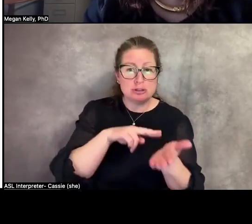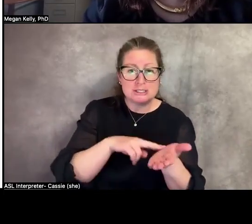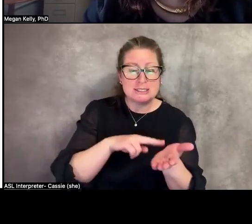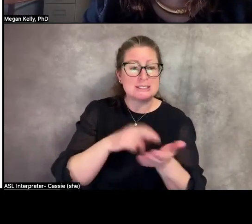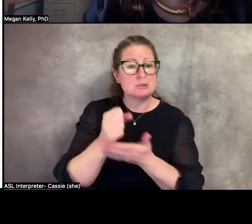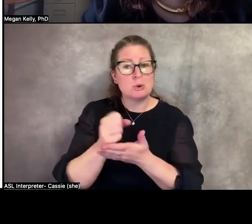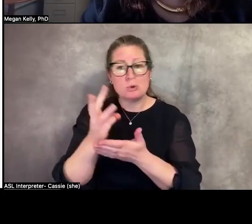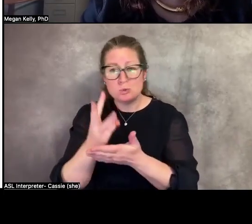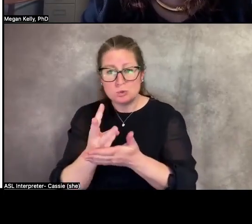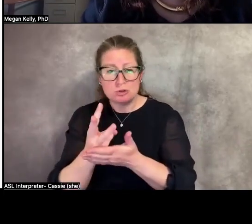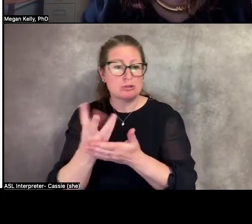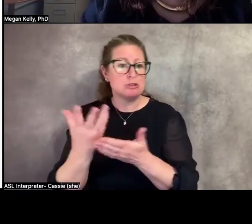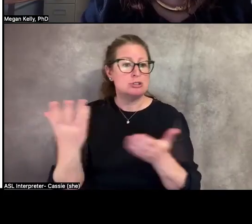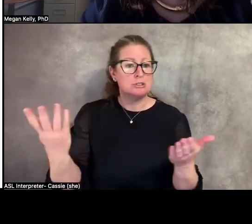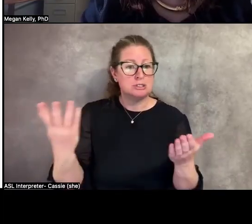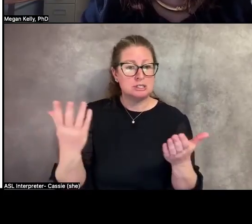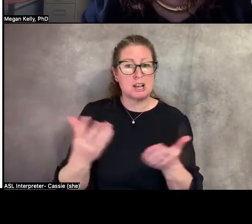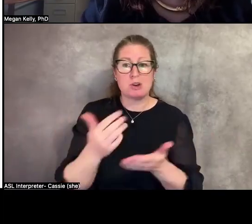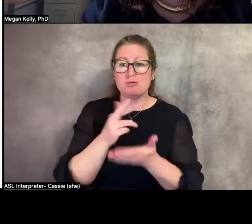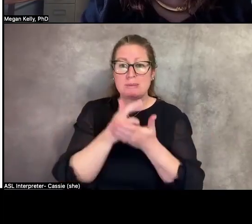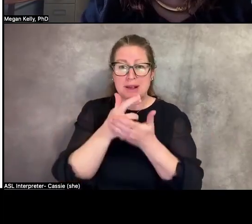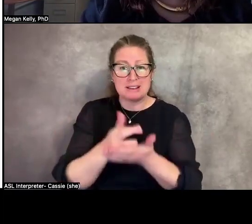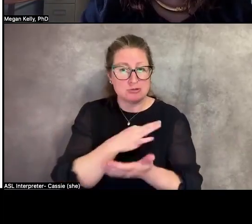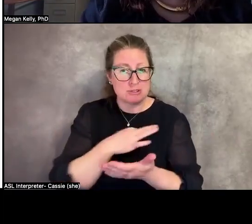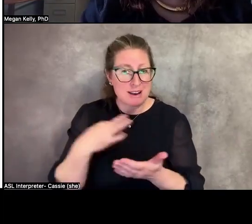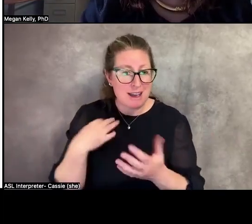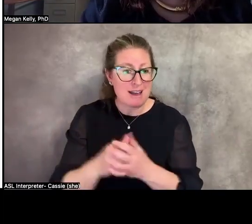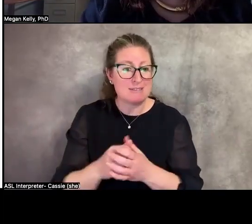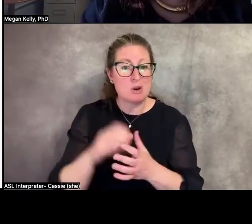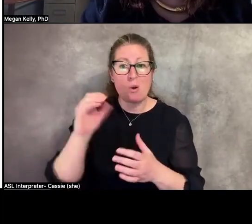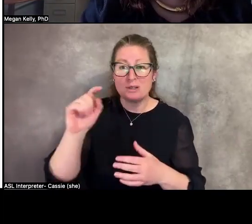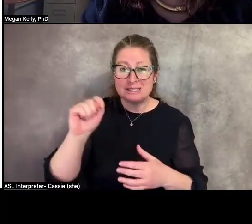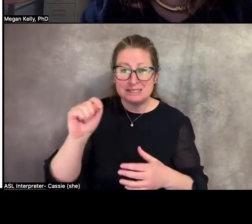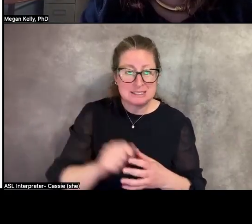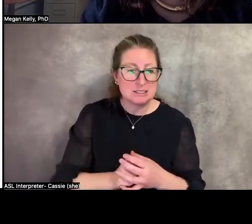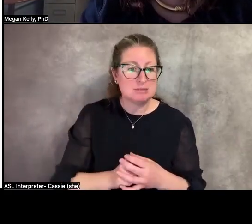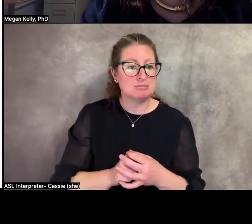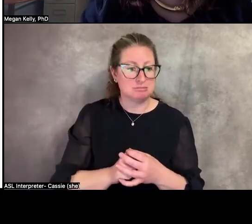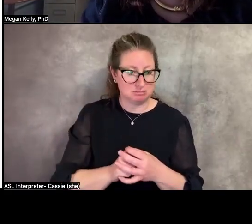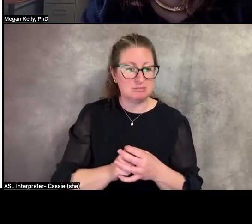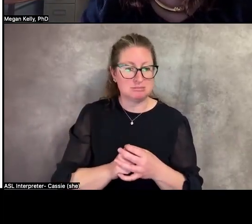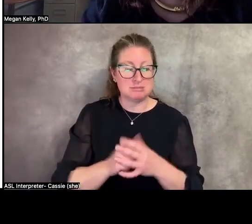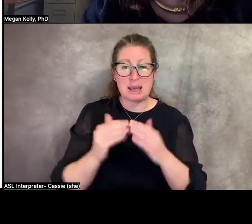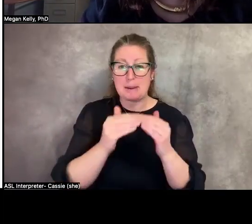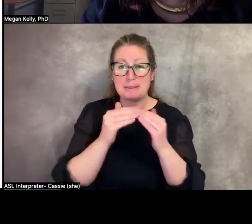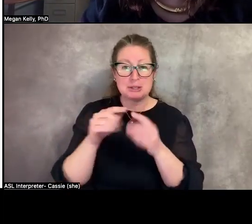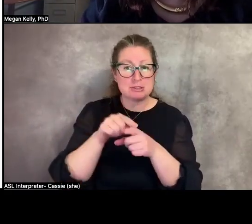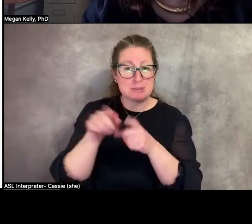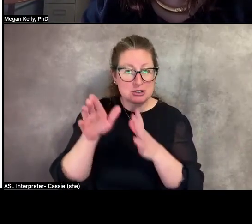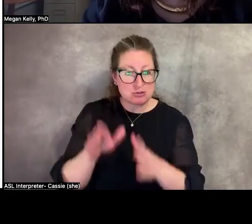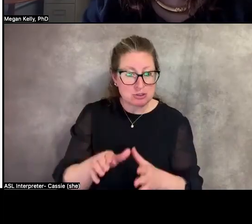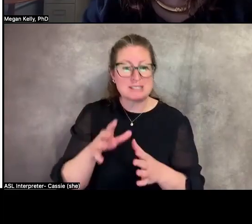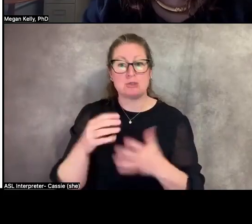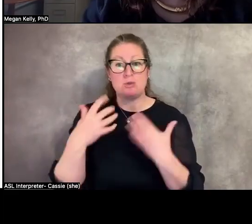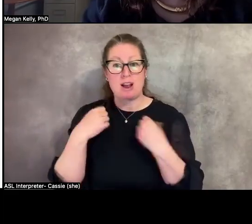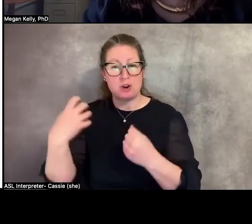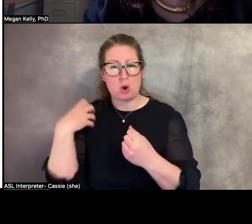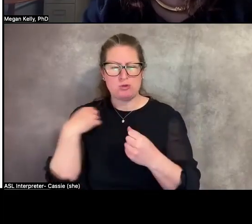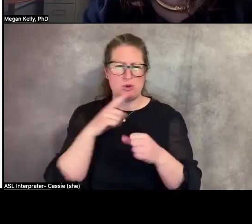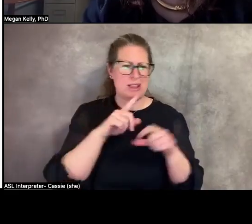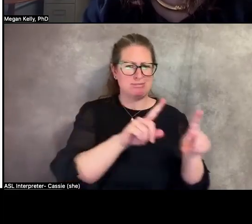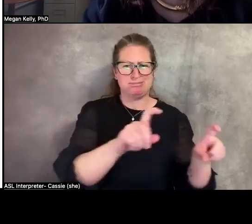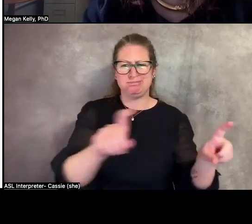social workers, rehabilitation staff, occupational therapists, peer specialists, and recovery coaches. So